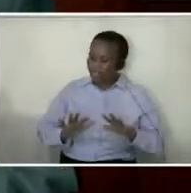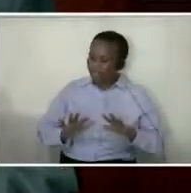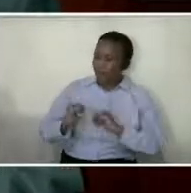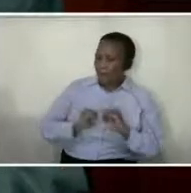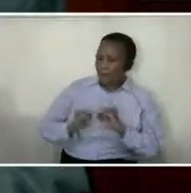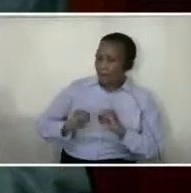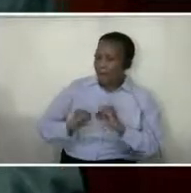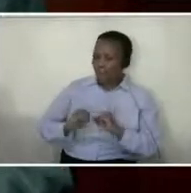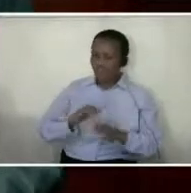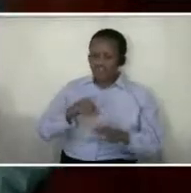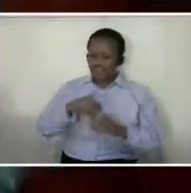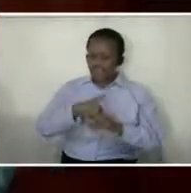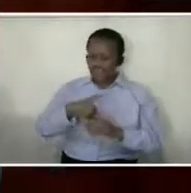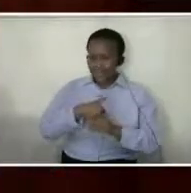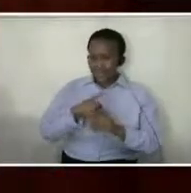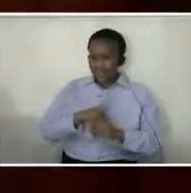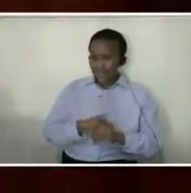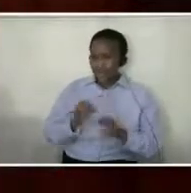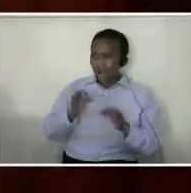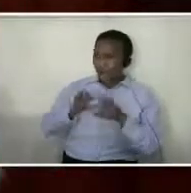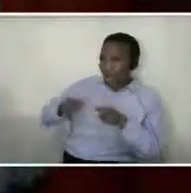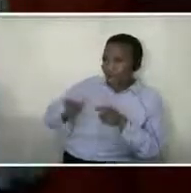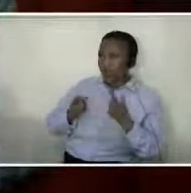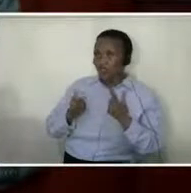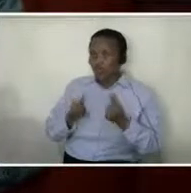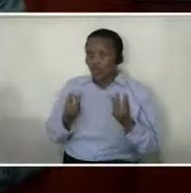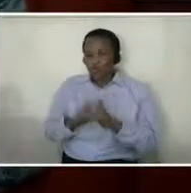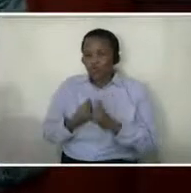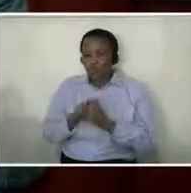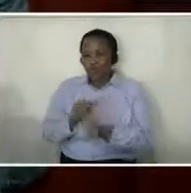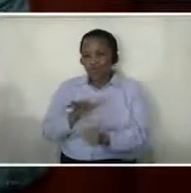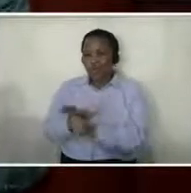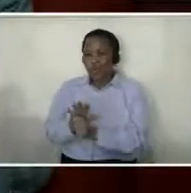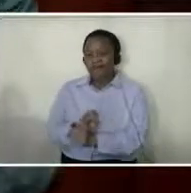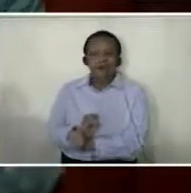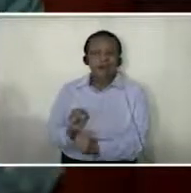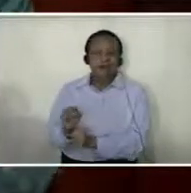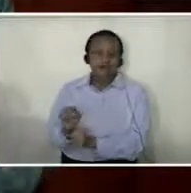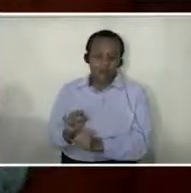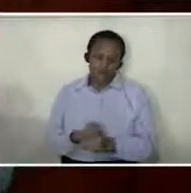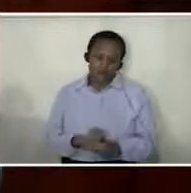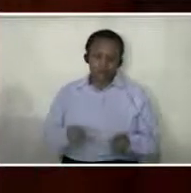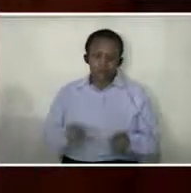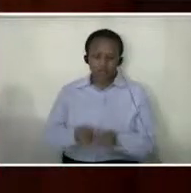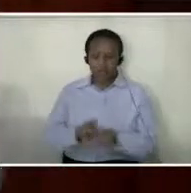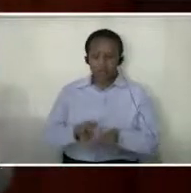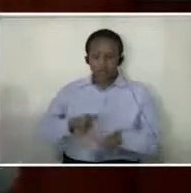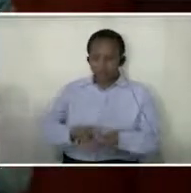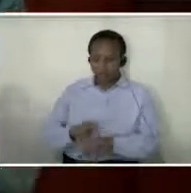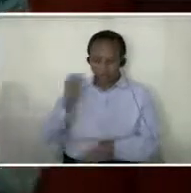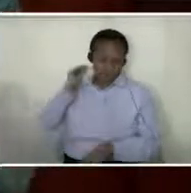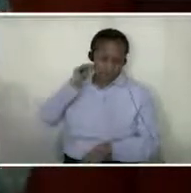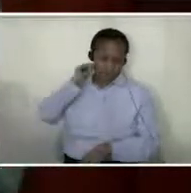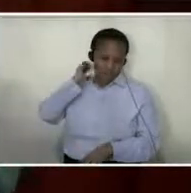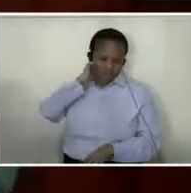internally and didn't affect governance. It is also worth noting that whilst the ANC was